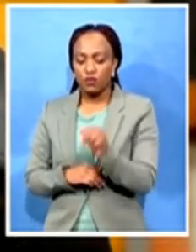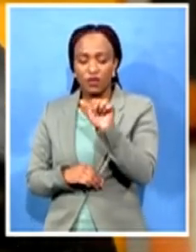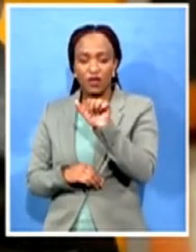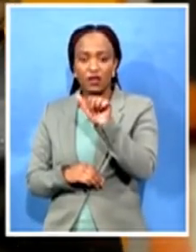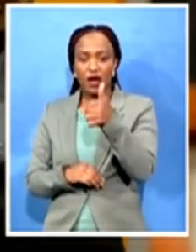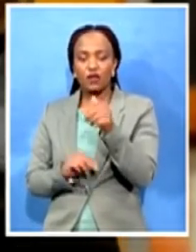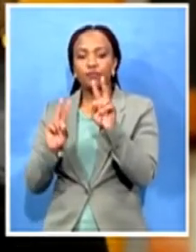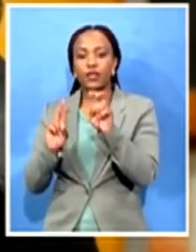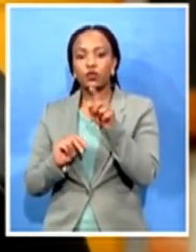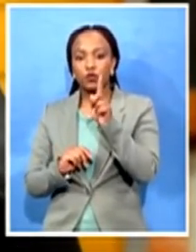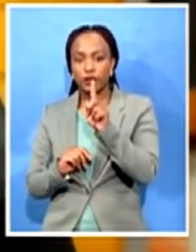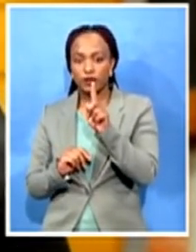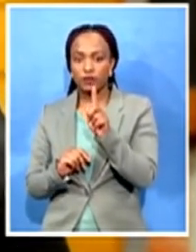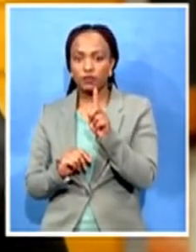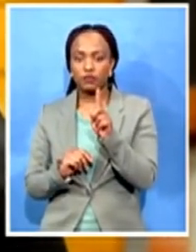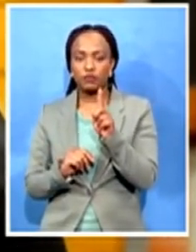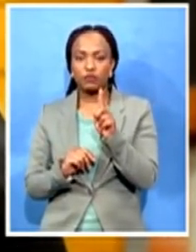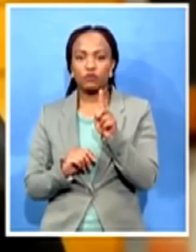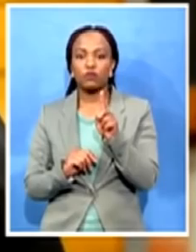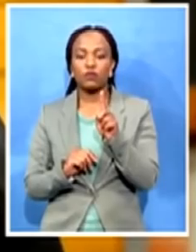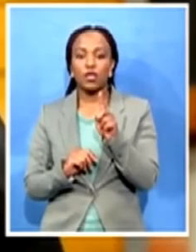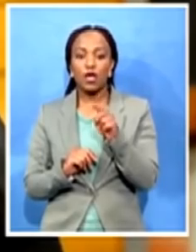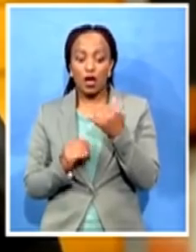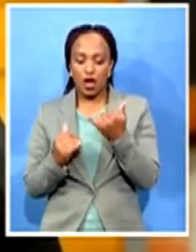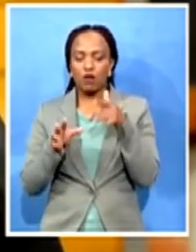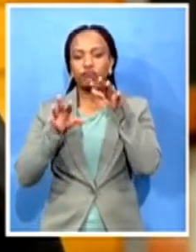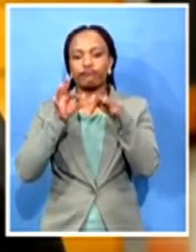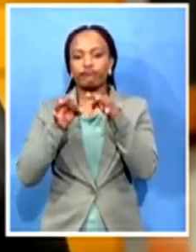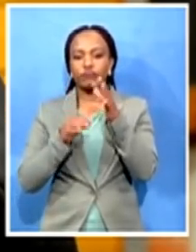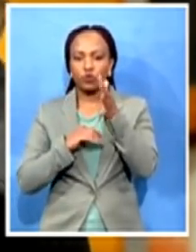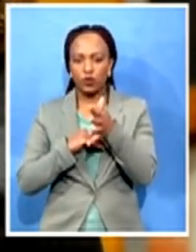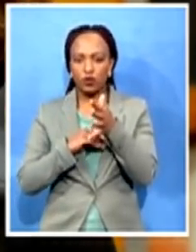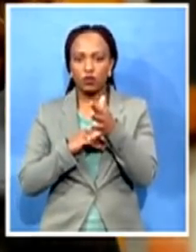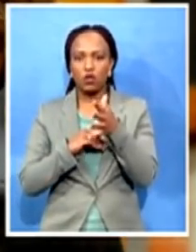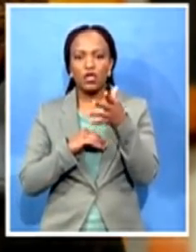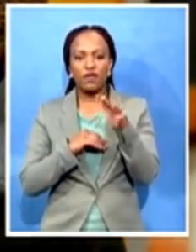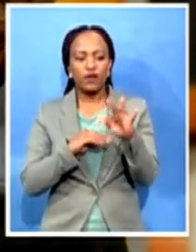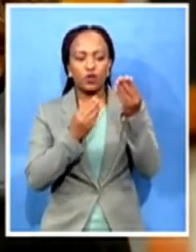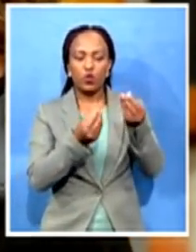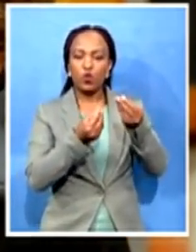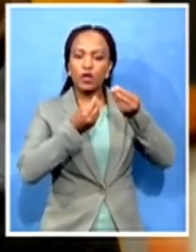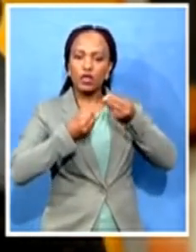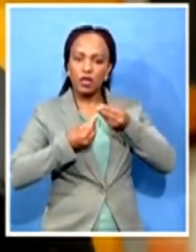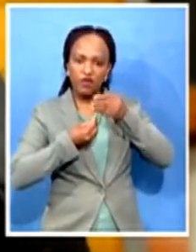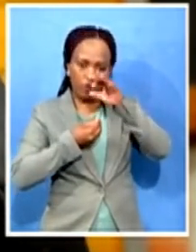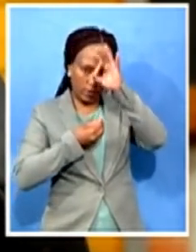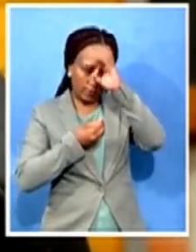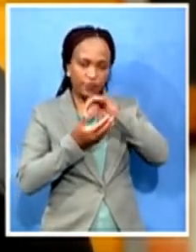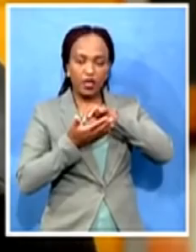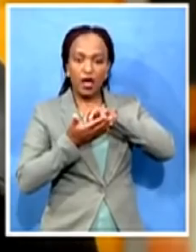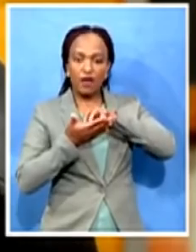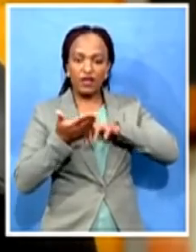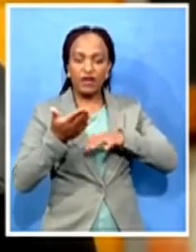I'll deal with it now, is we were handed an affidavit from Colonel Lazarus, who's the investigating officer in the Pretoria